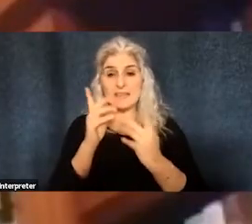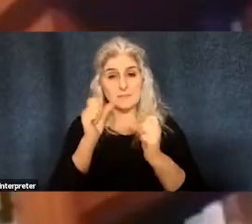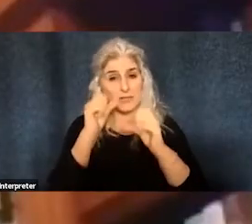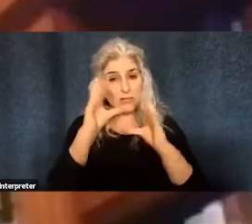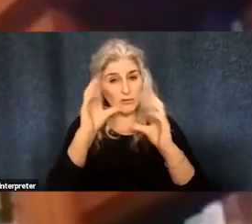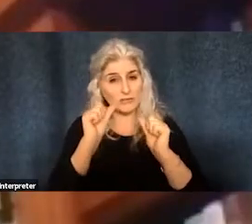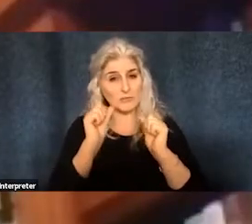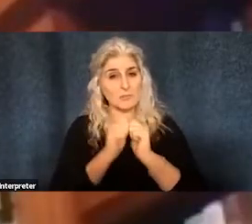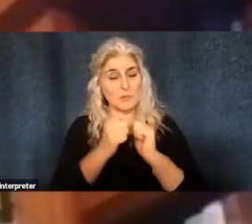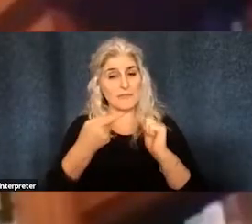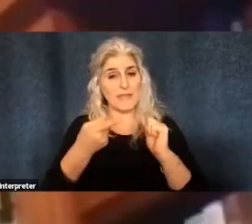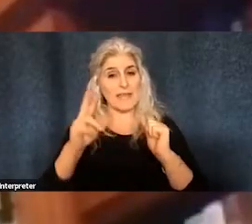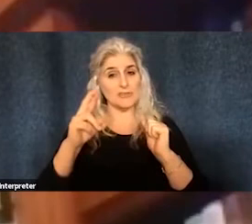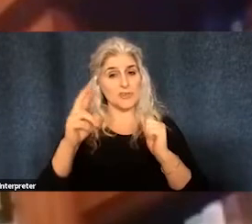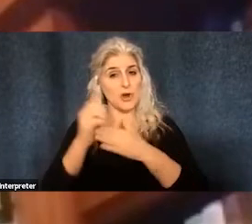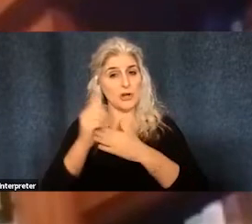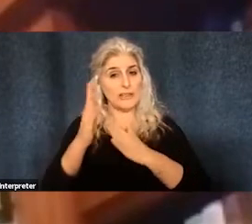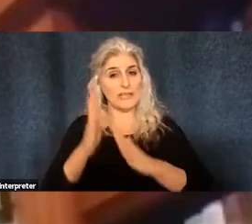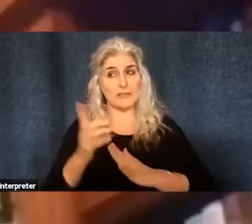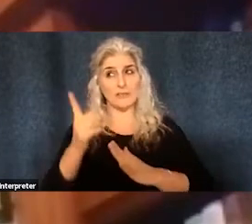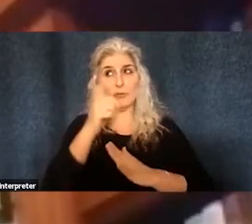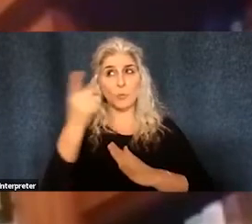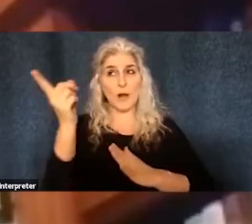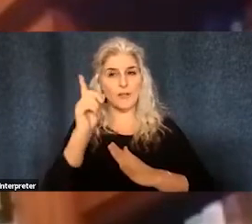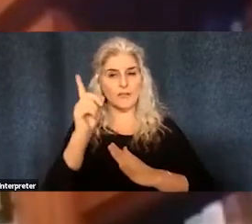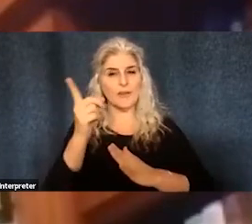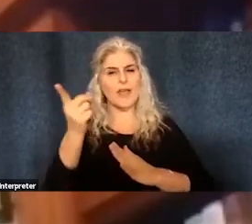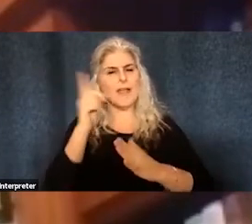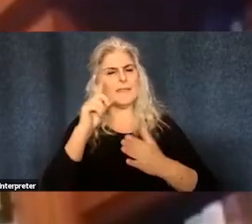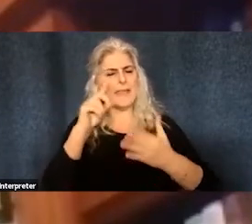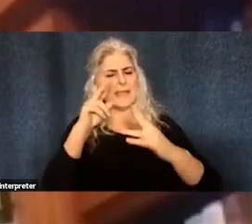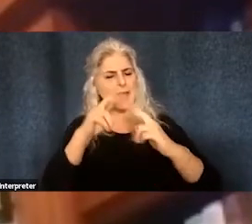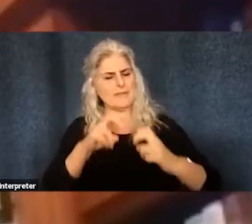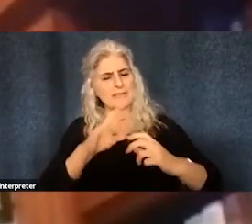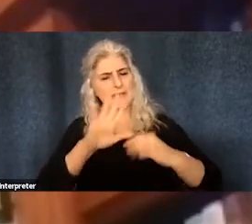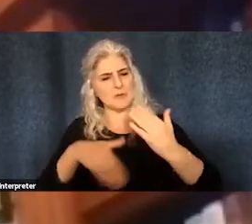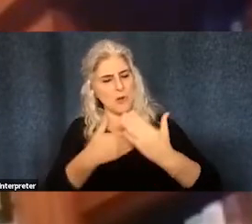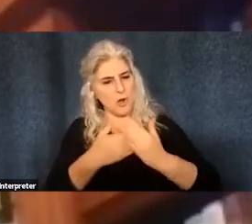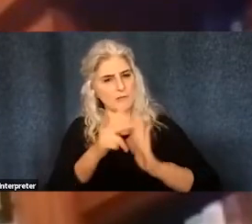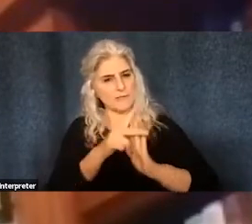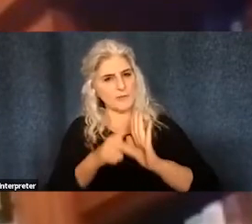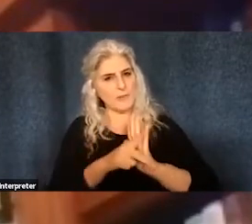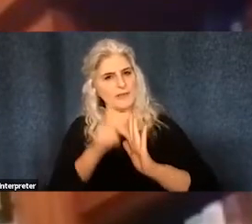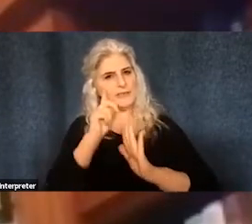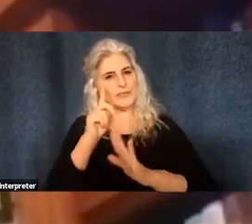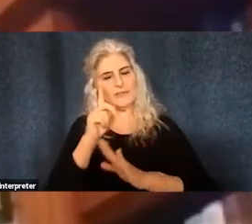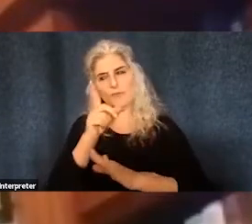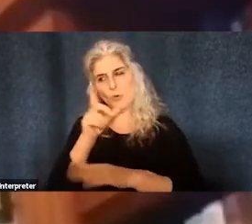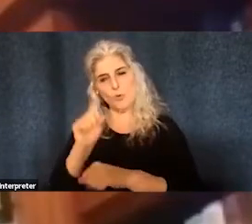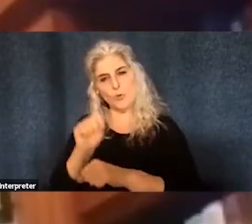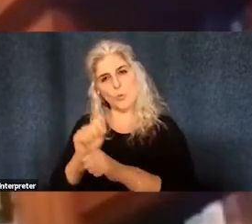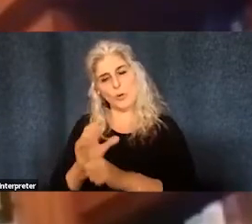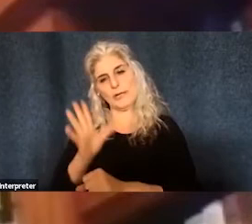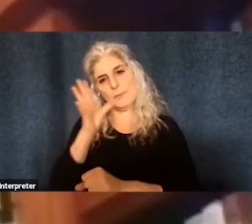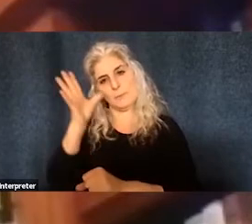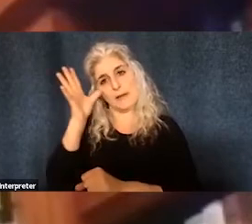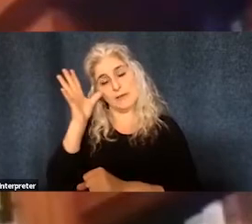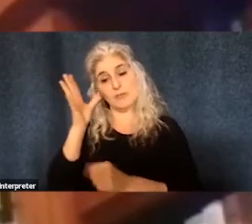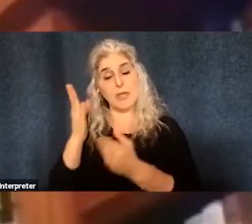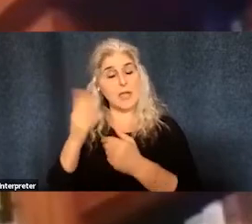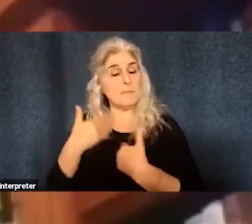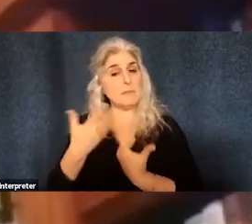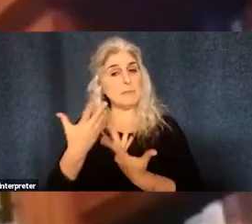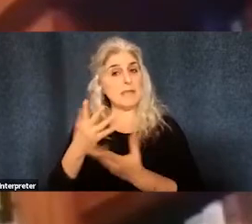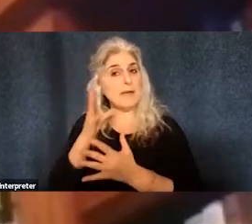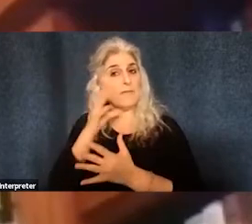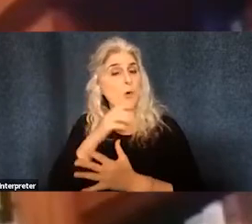HR leaders that are out there. And so they have looked at all of their policies for working parents, people who have elderly parents at home, you